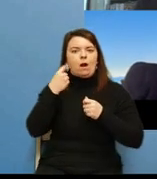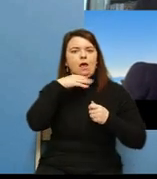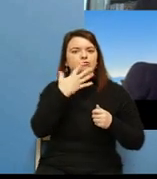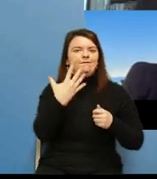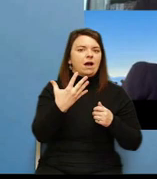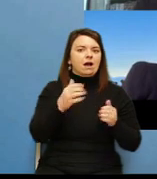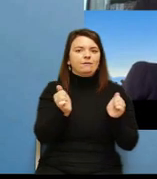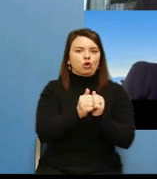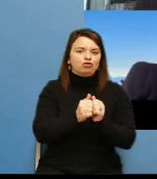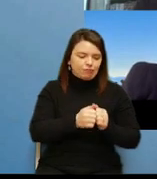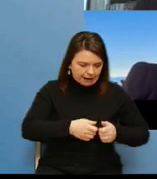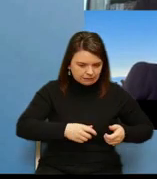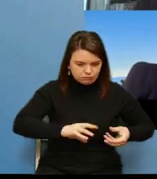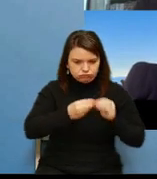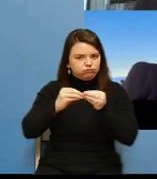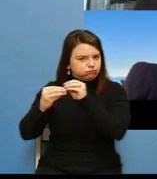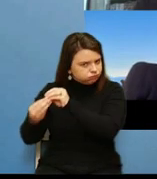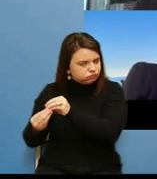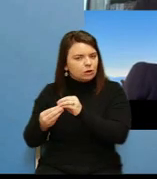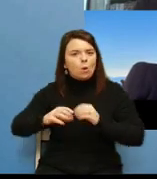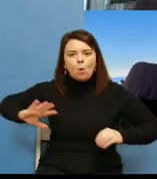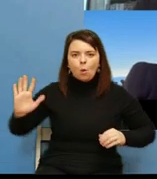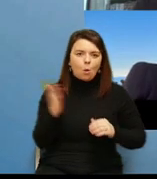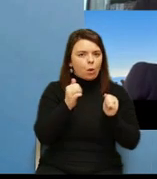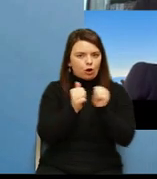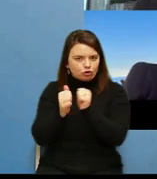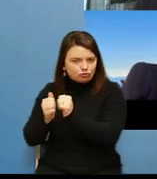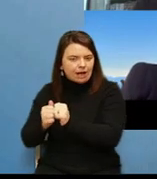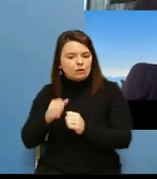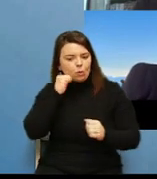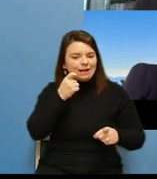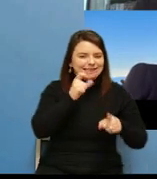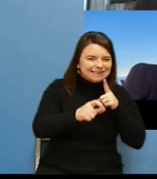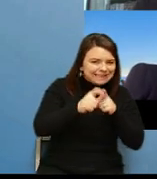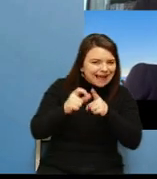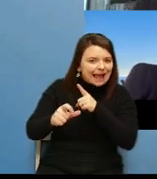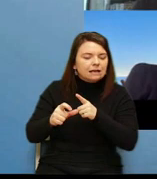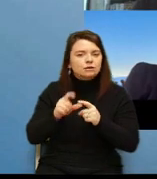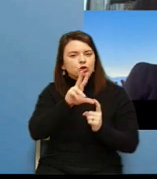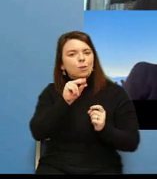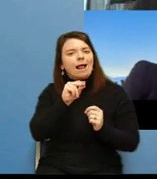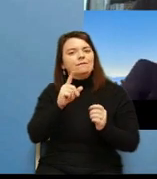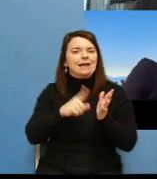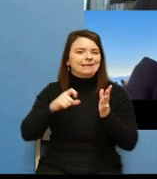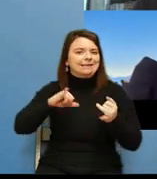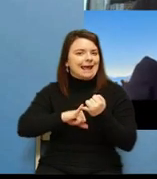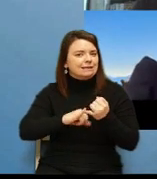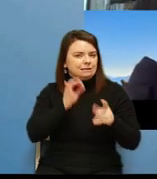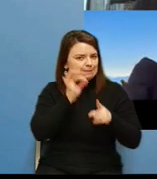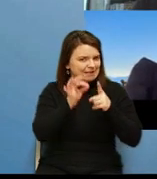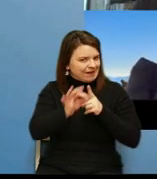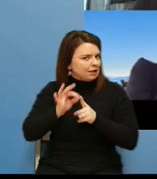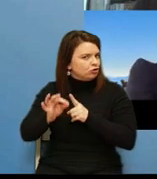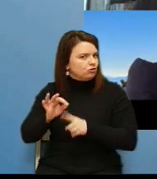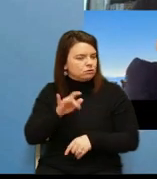be raising all 105 contracts to go out to our practices. Each contract will include the details of the 12 LCS specifications, which we